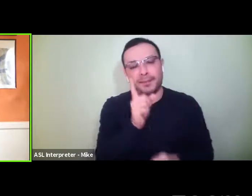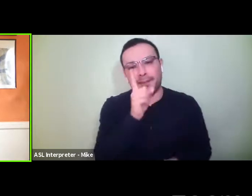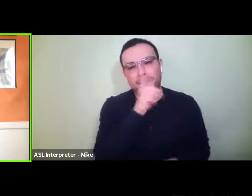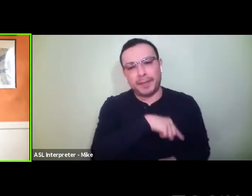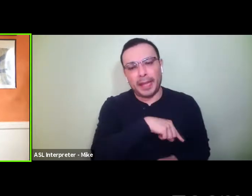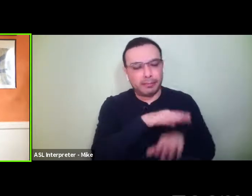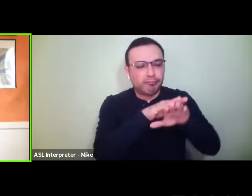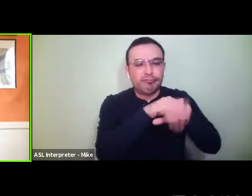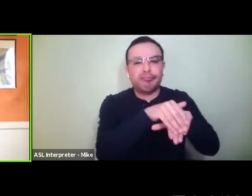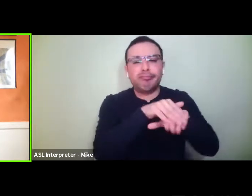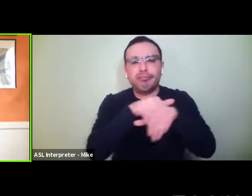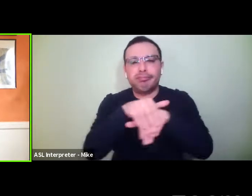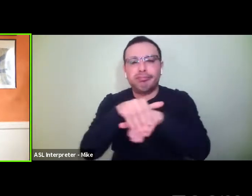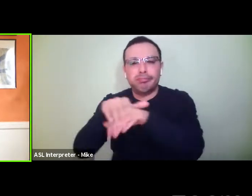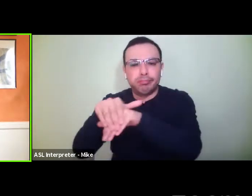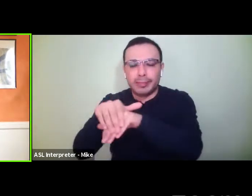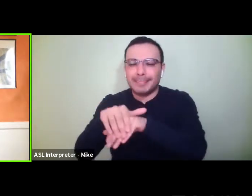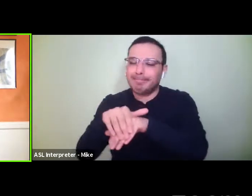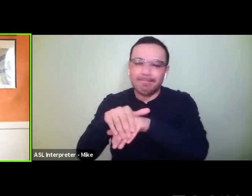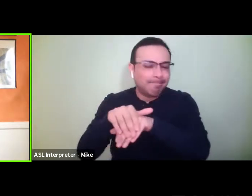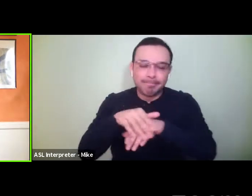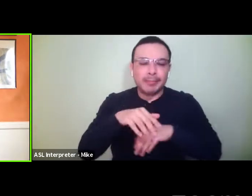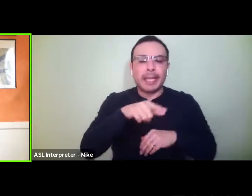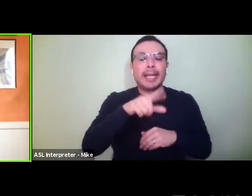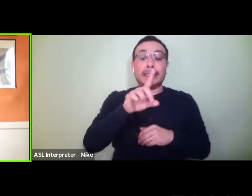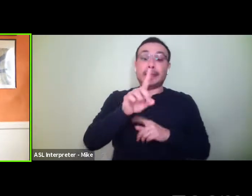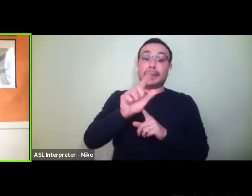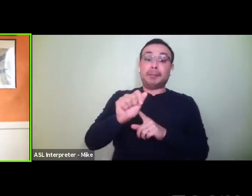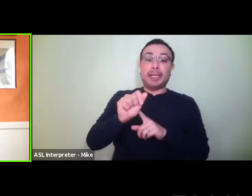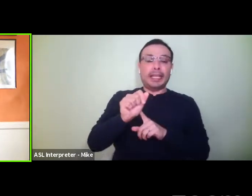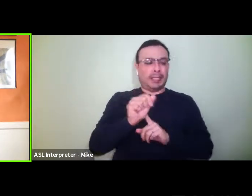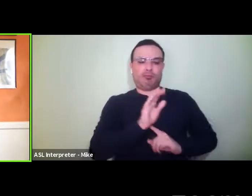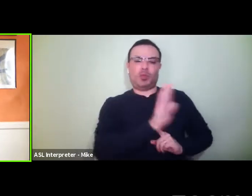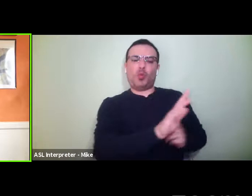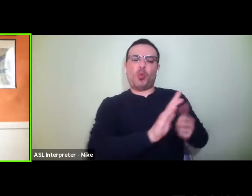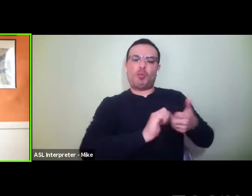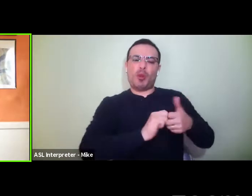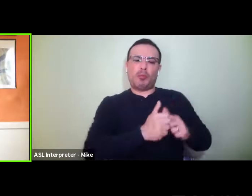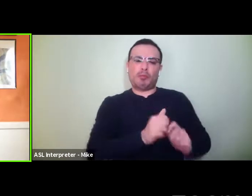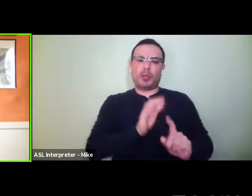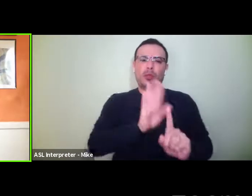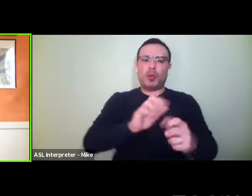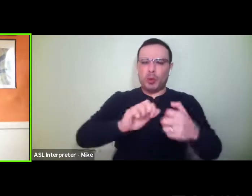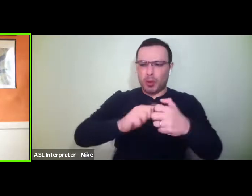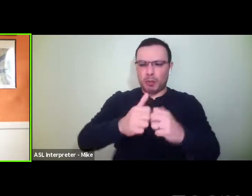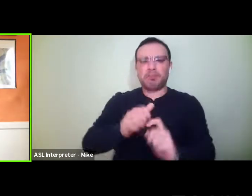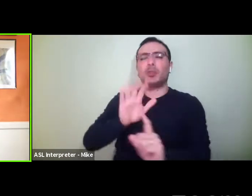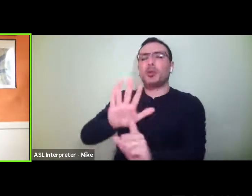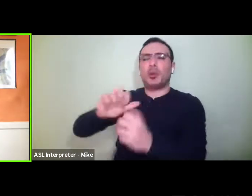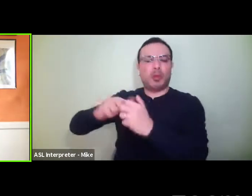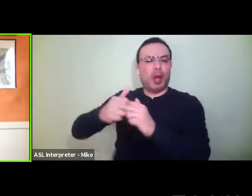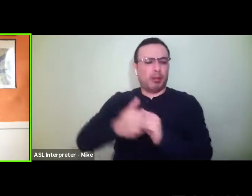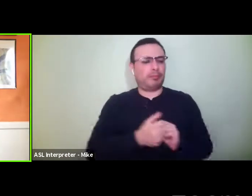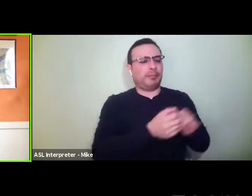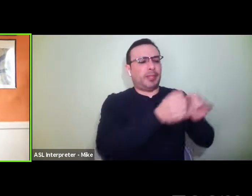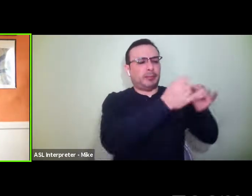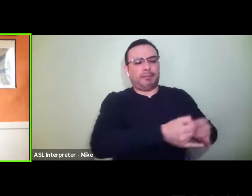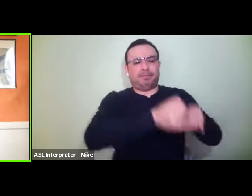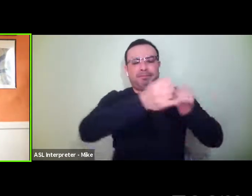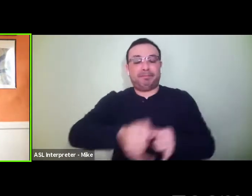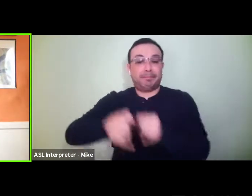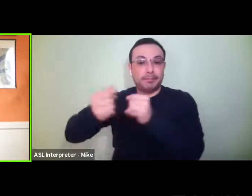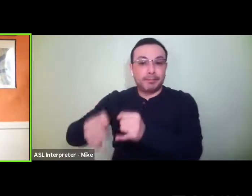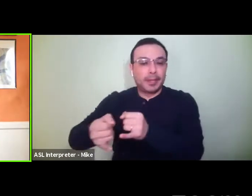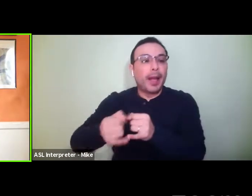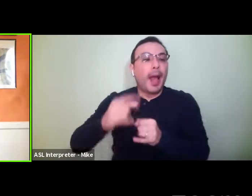of disability as an individual issue and distracts us from focusing on collective and systemic